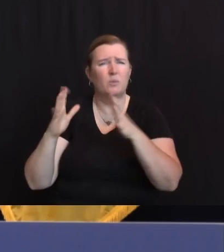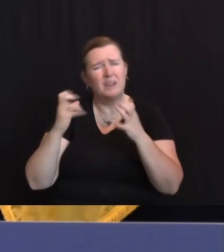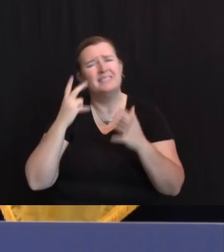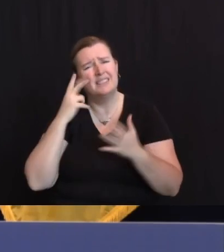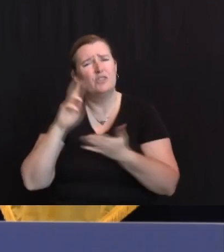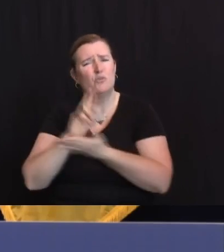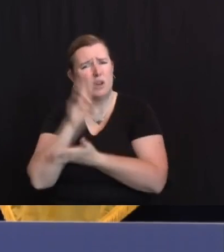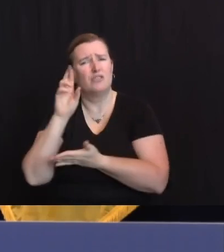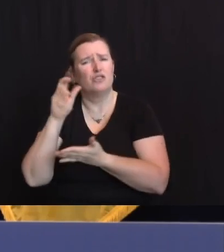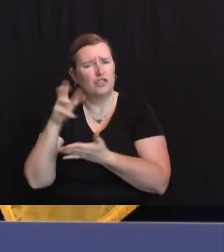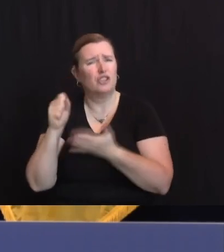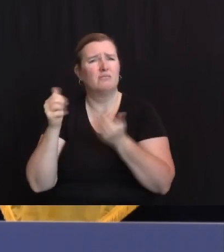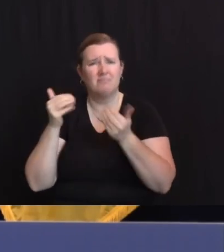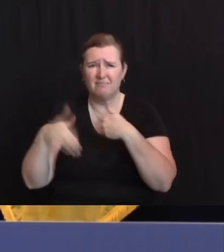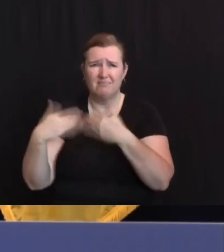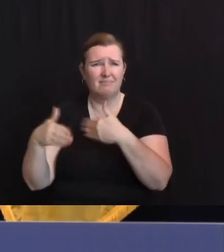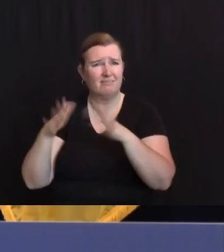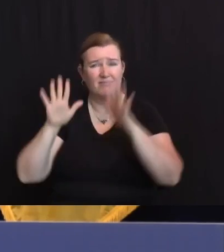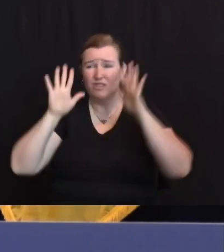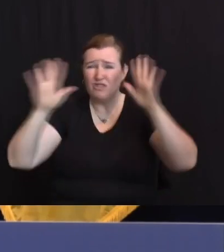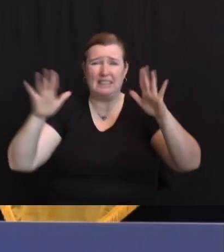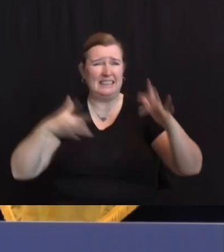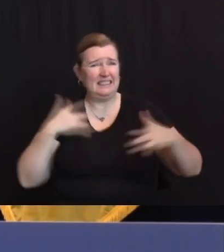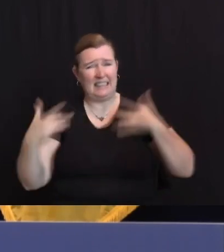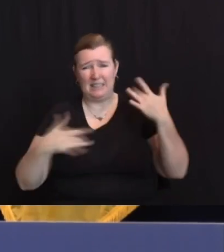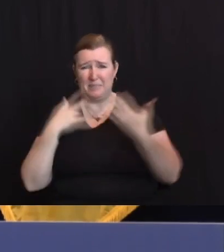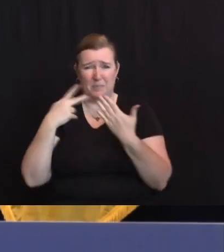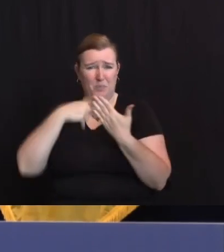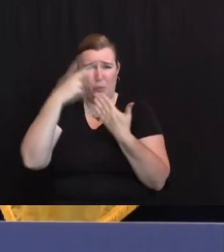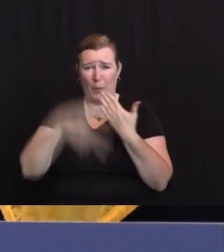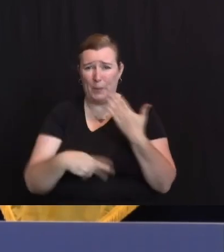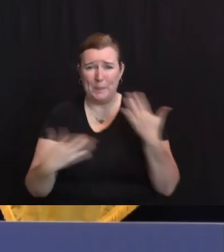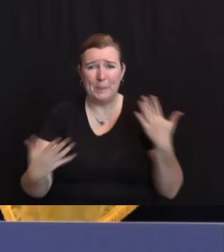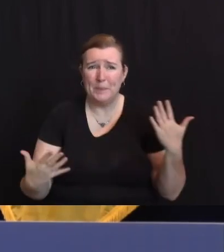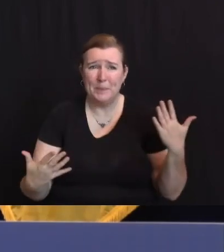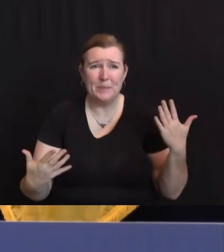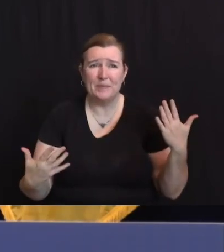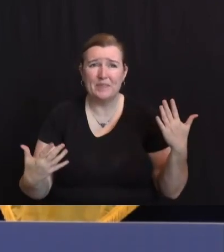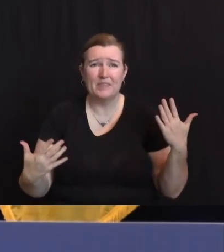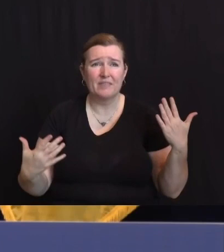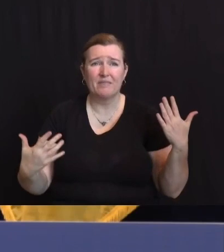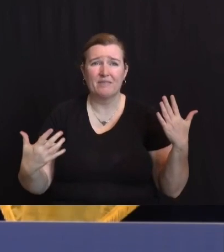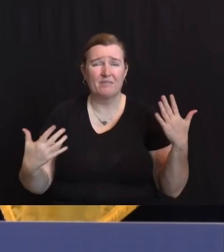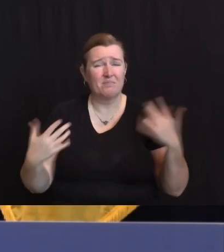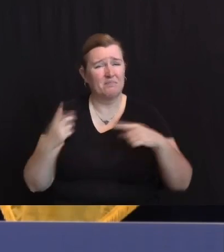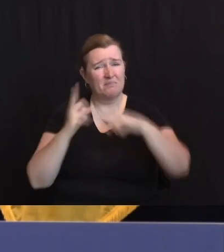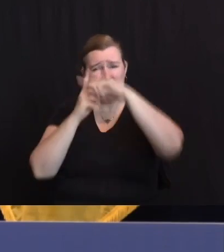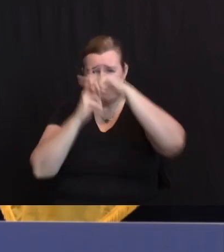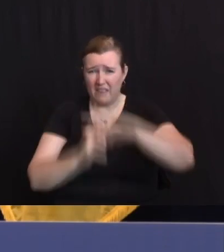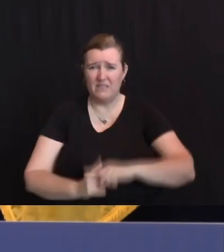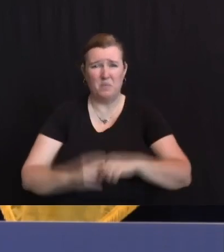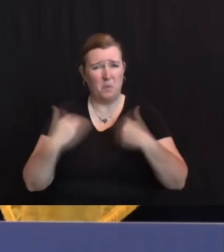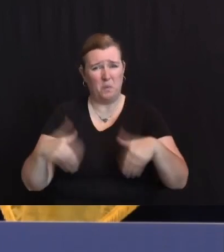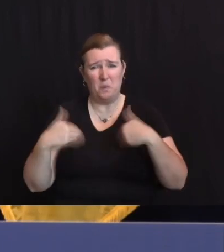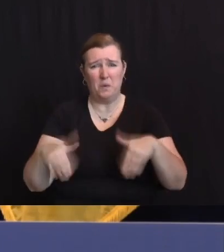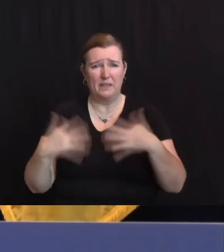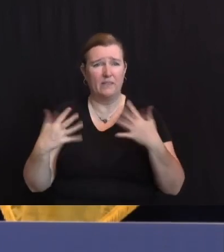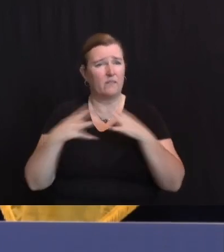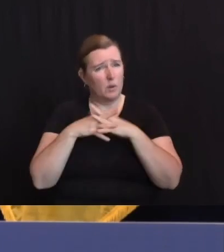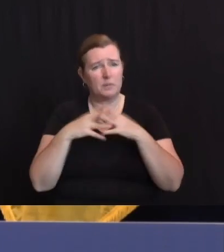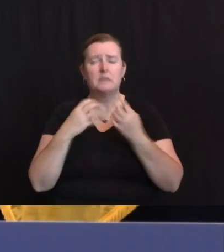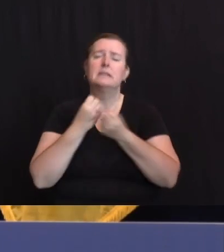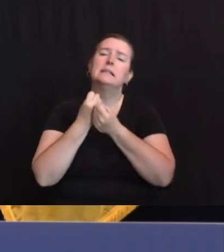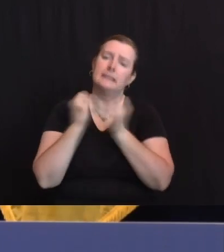think they've got an incredibly exciting program at the moment. Can't say enough good things about that, but it has to be done safely. It has to be done right. I